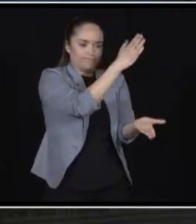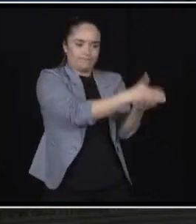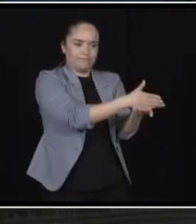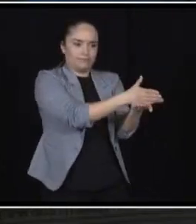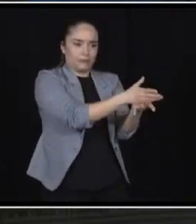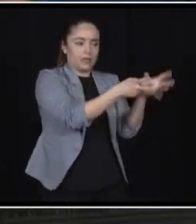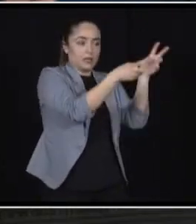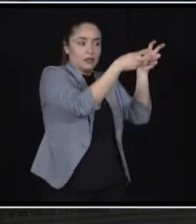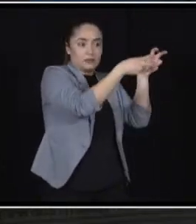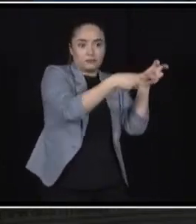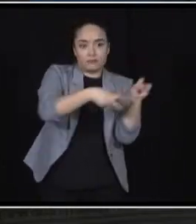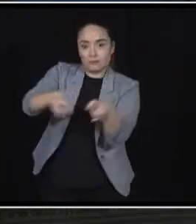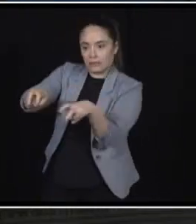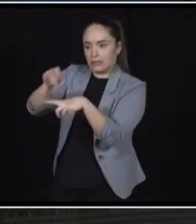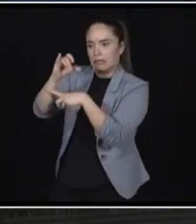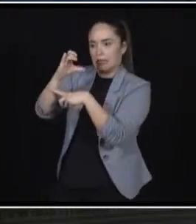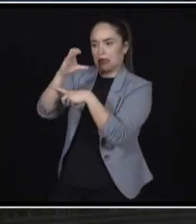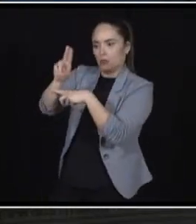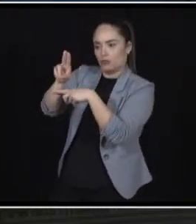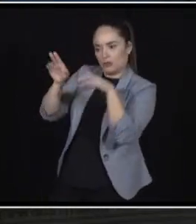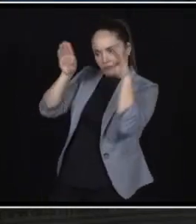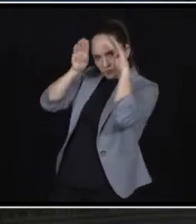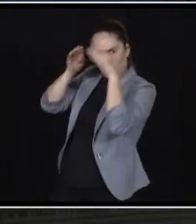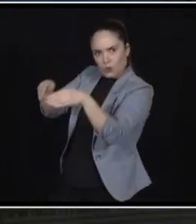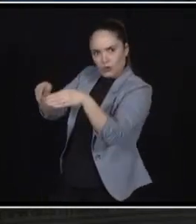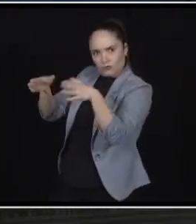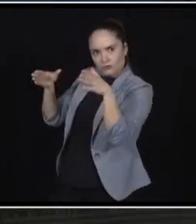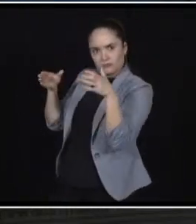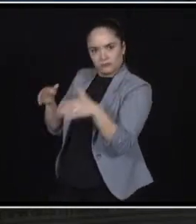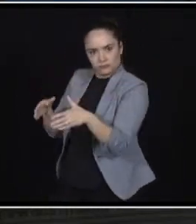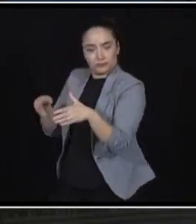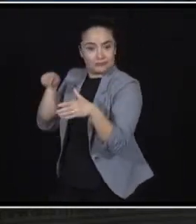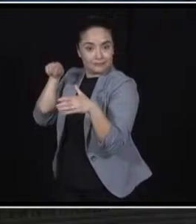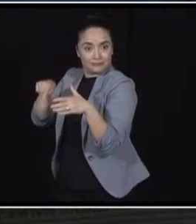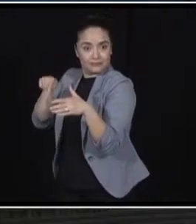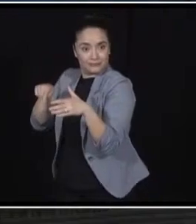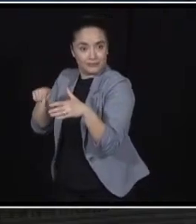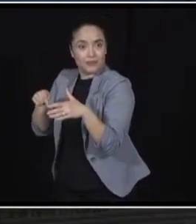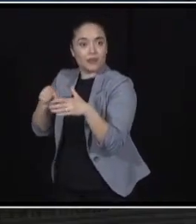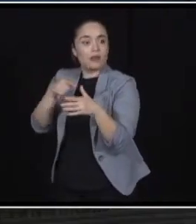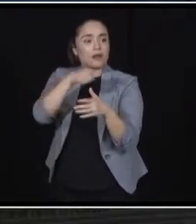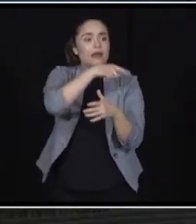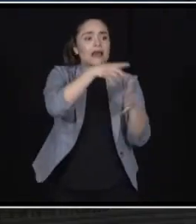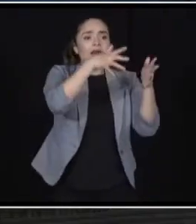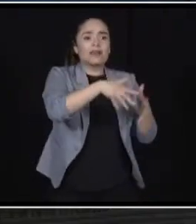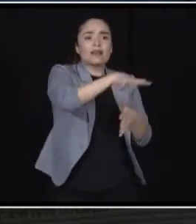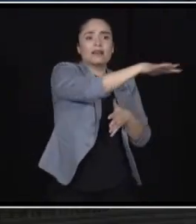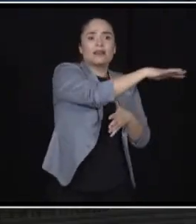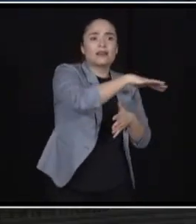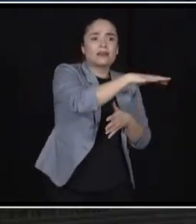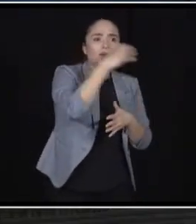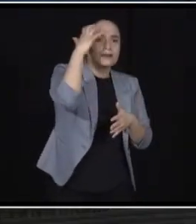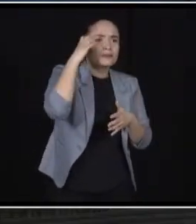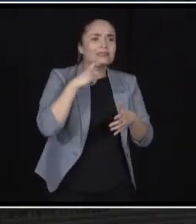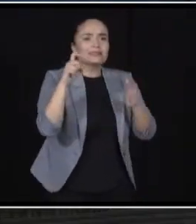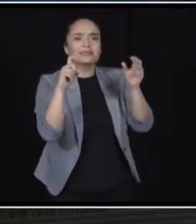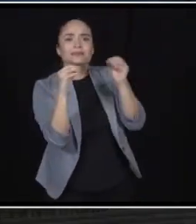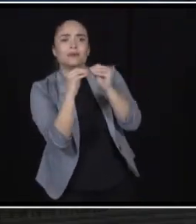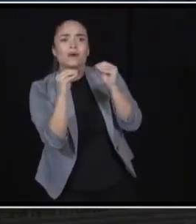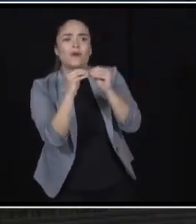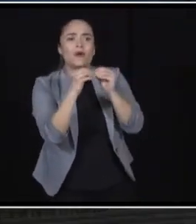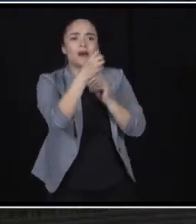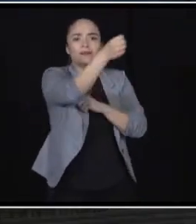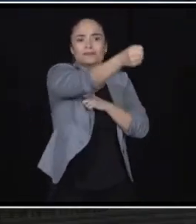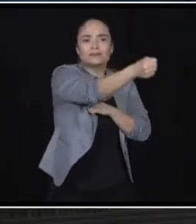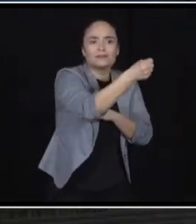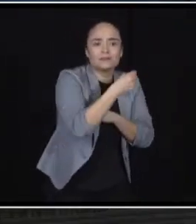then we're going to be filling in the other areas of the hospital with, in some cases, it will be entire teams that may be redeployed from